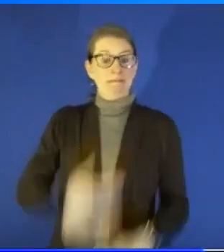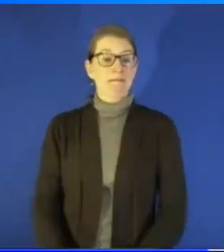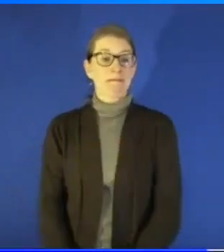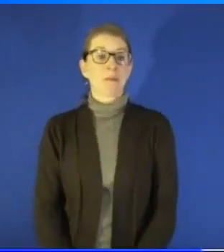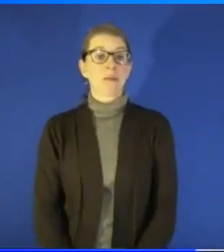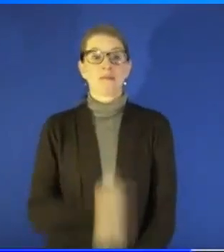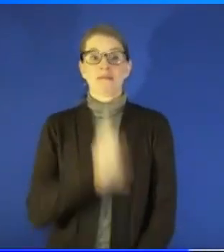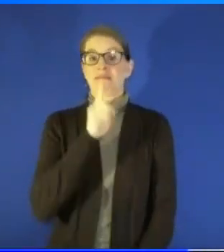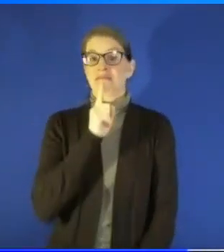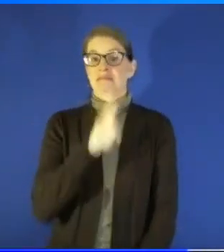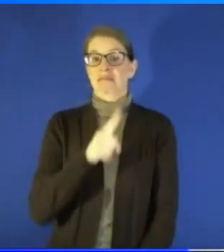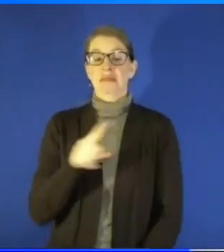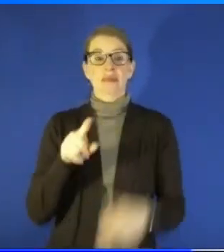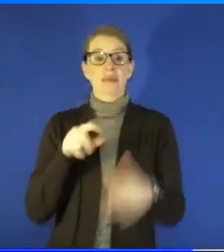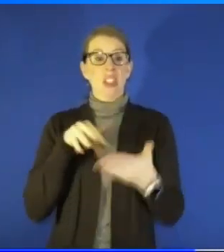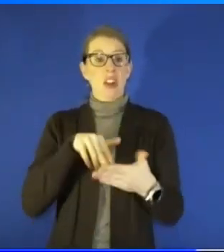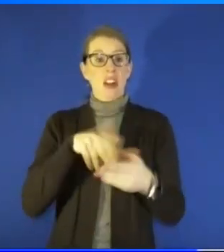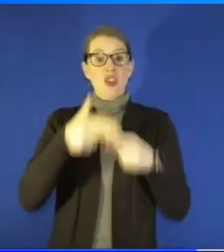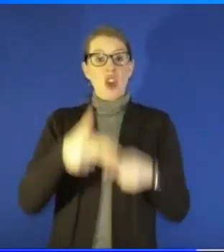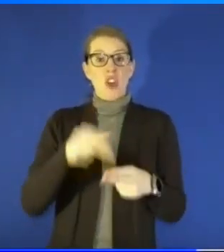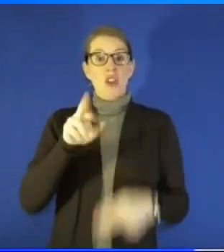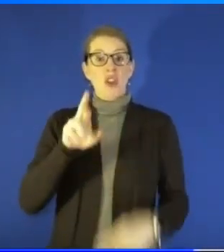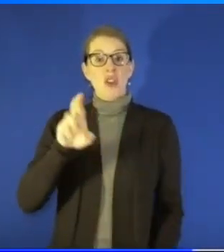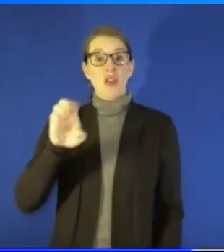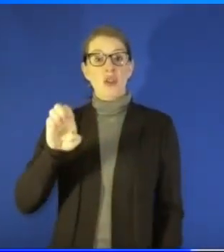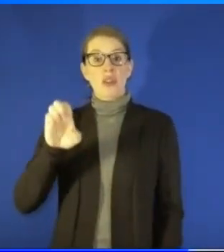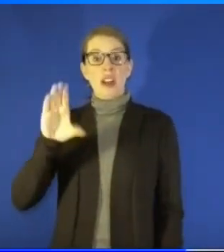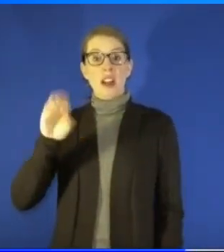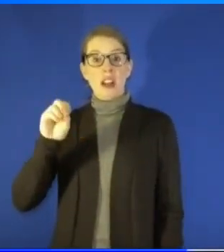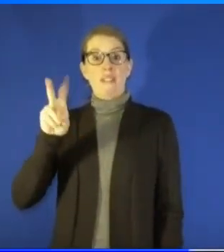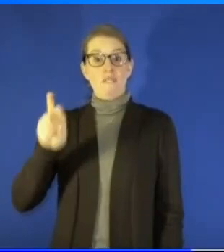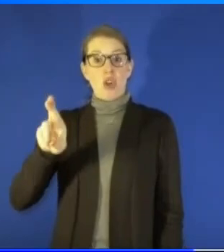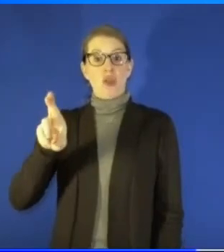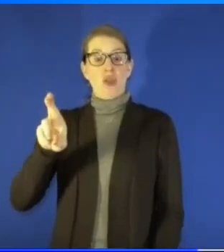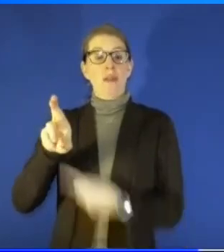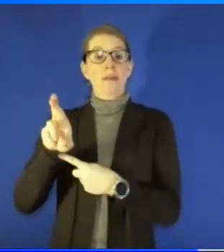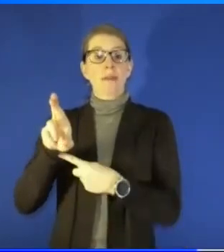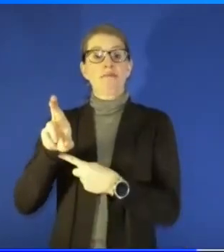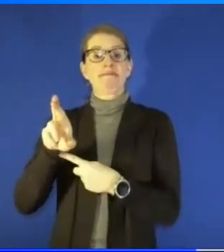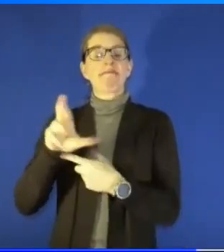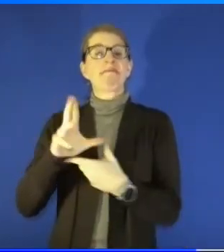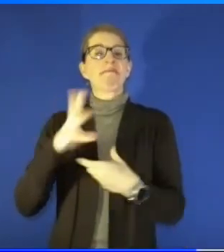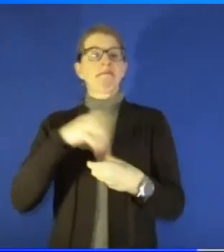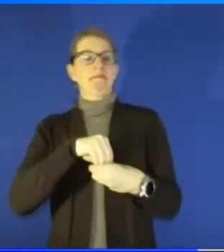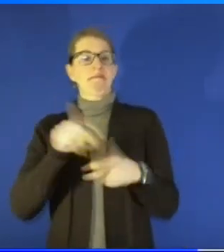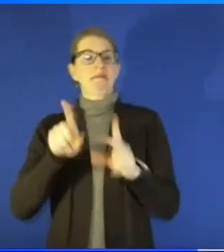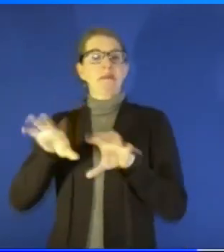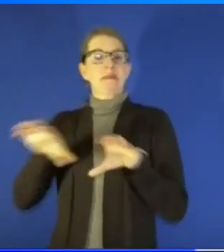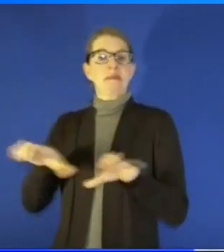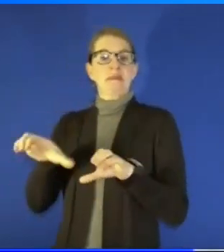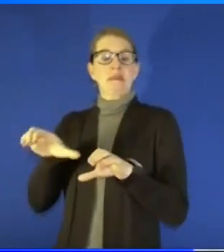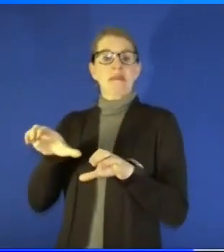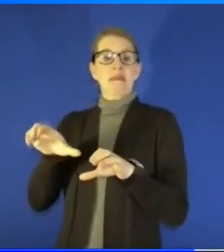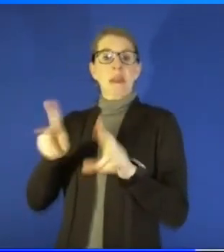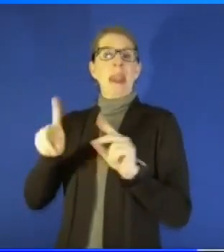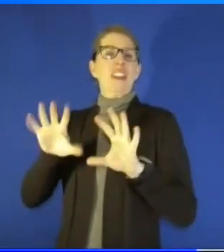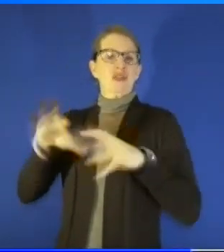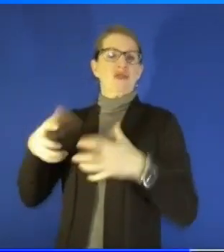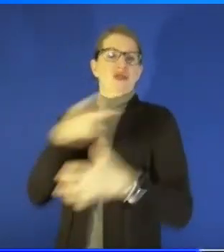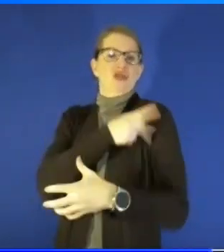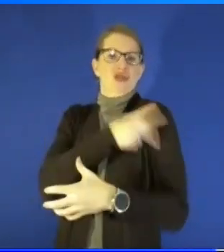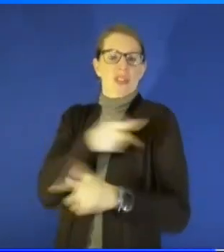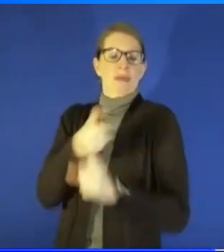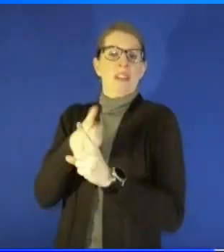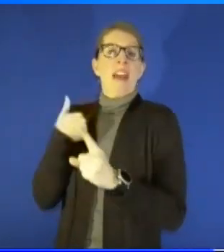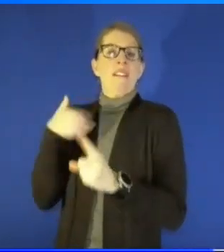The trial is called Recover, and it's in regards to enrolling patients that have had long-haul COVID symptoms so